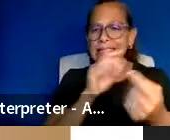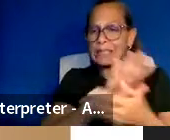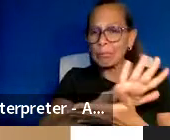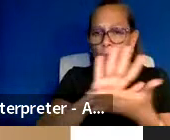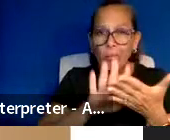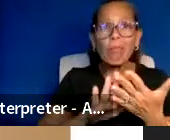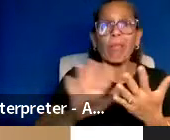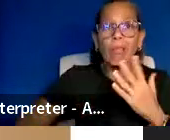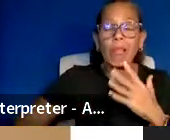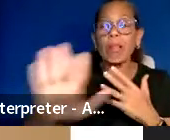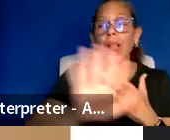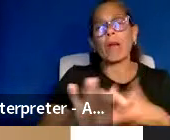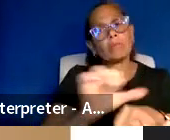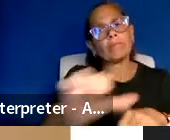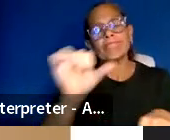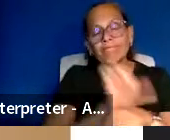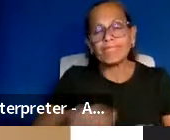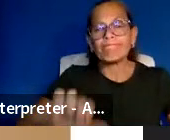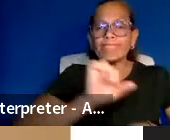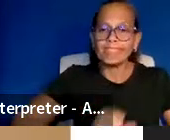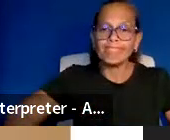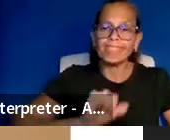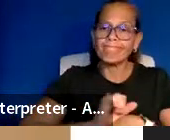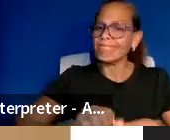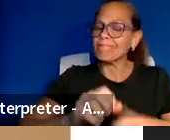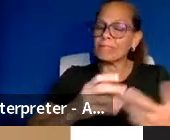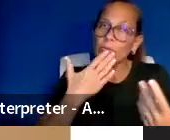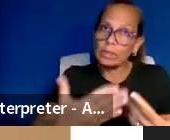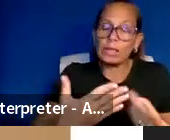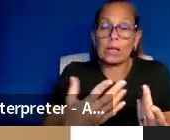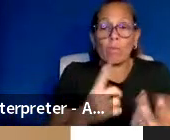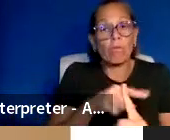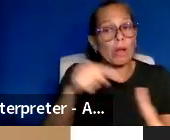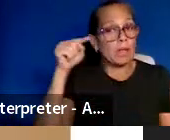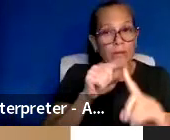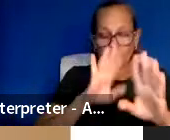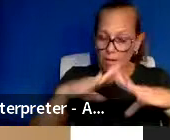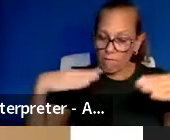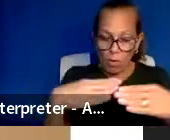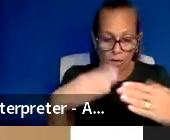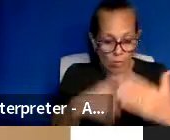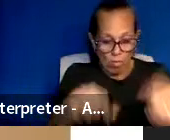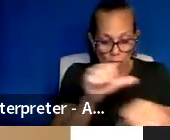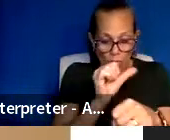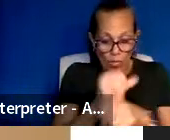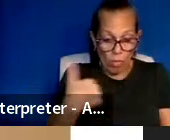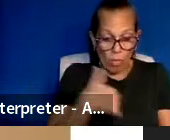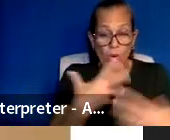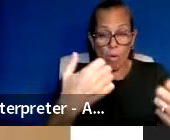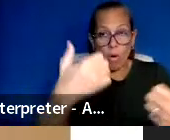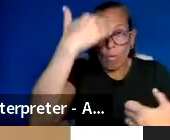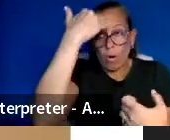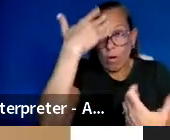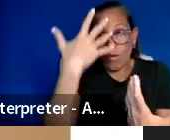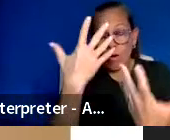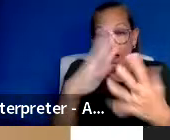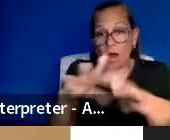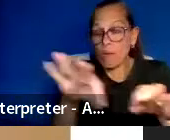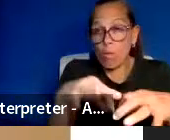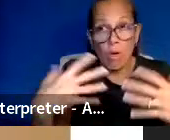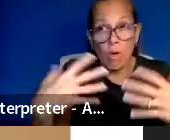work. As the Bronx Borough President, we are very intentional about the work we're doing because we truly know creating access